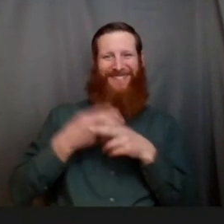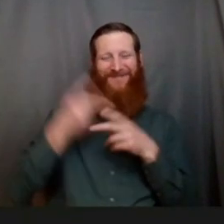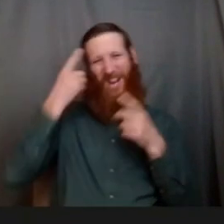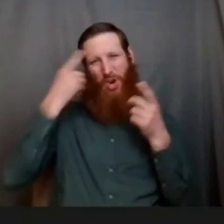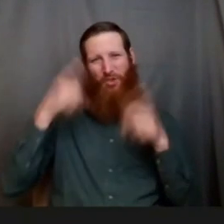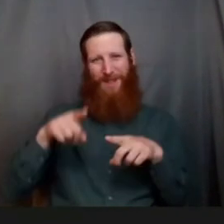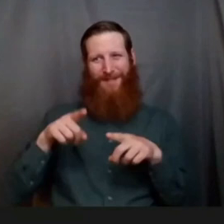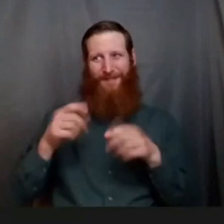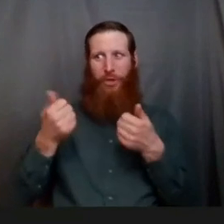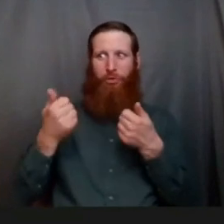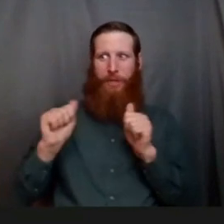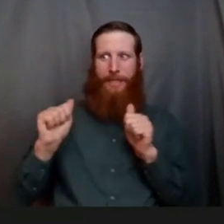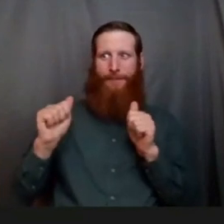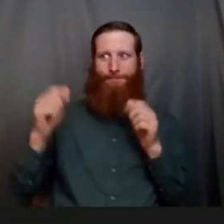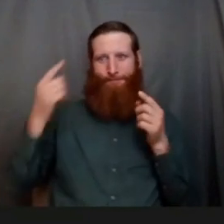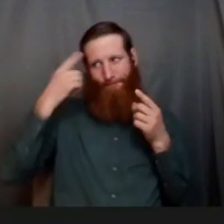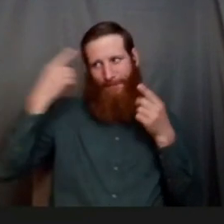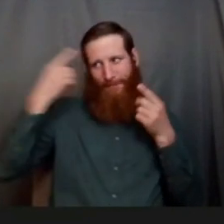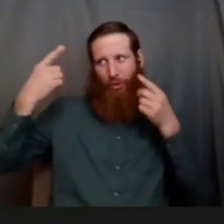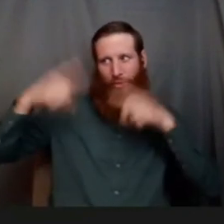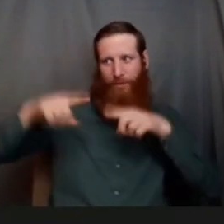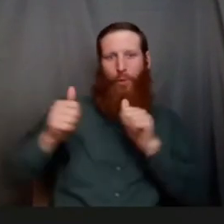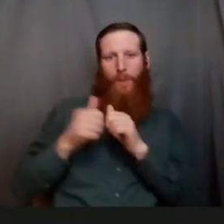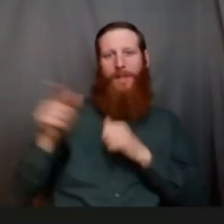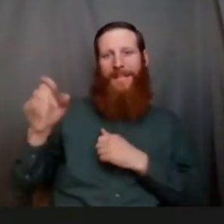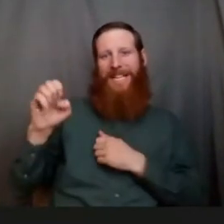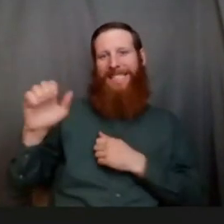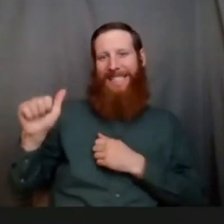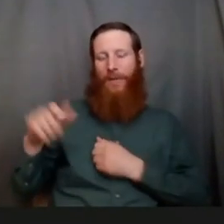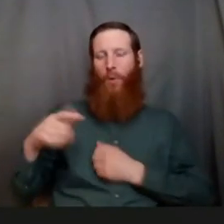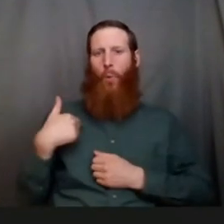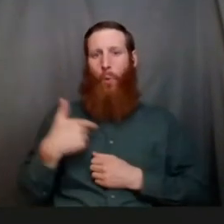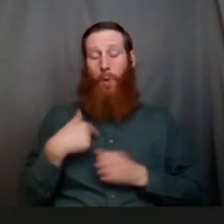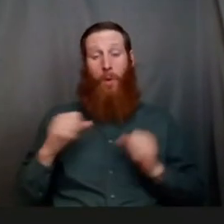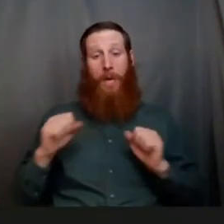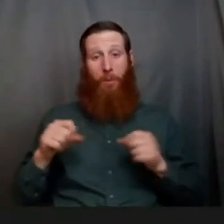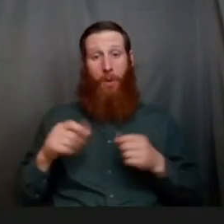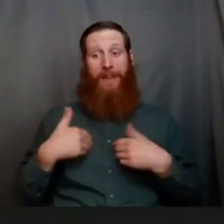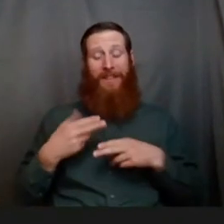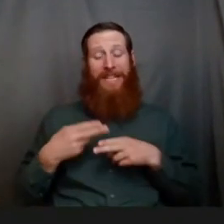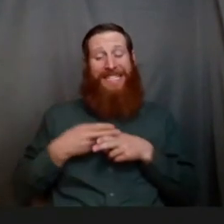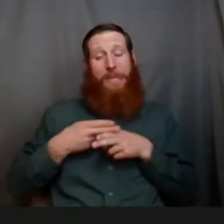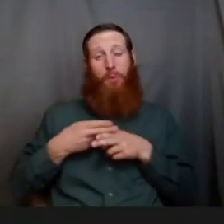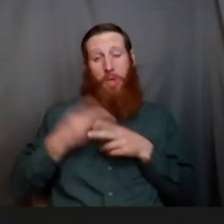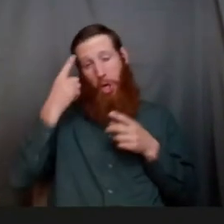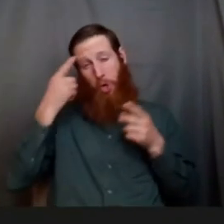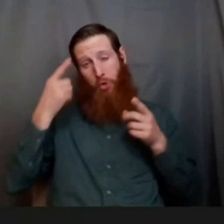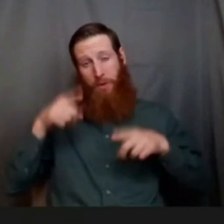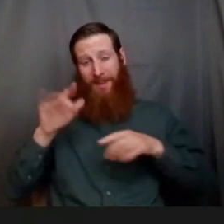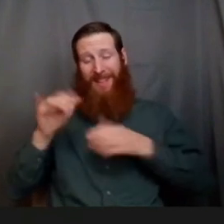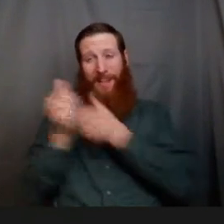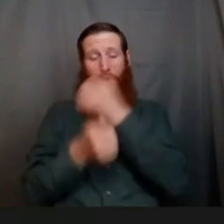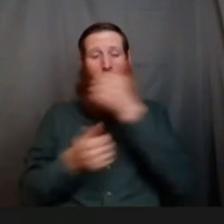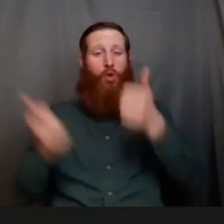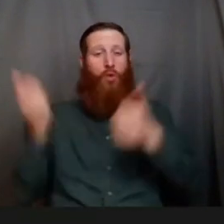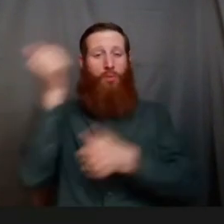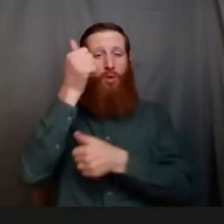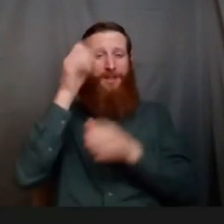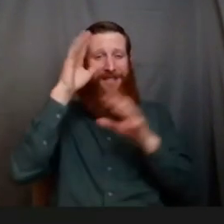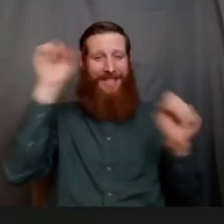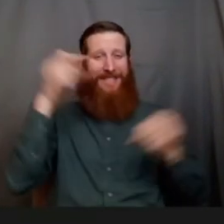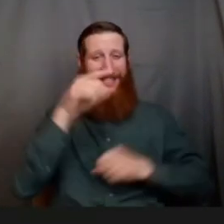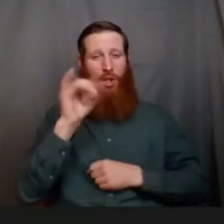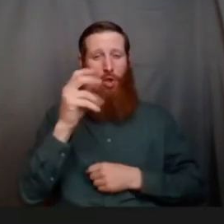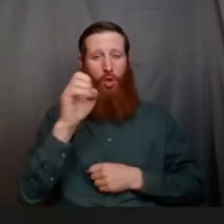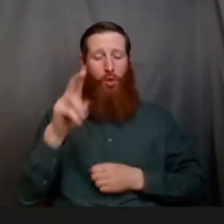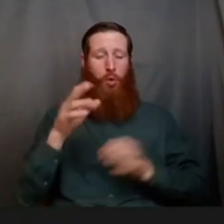with SEA. We were able to have a tentative agreement that Superintendent Juno shared about the